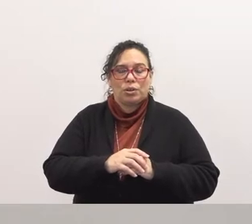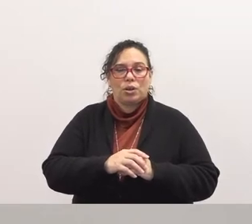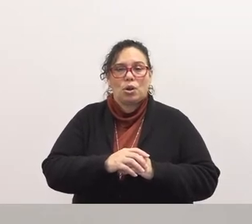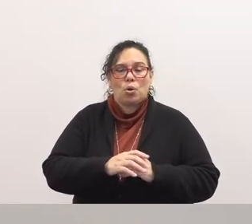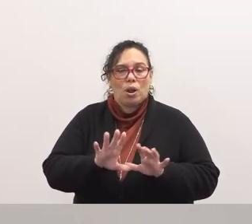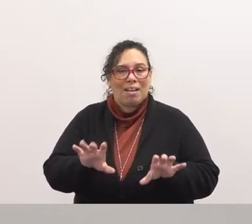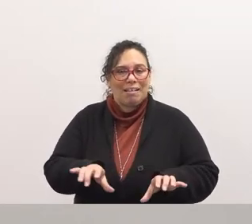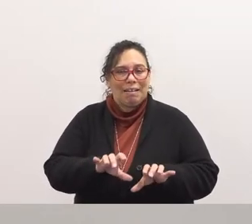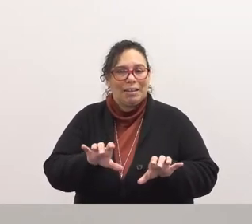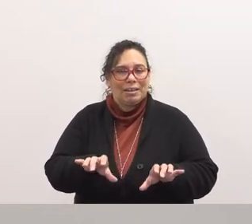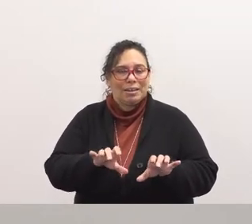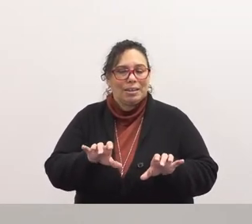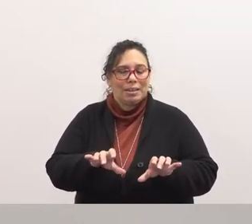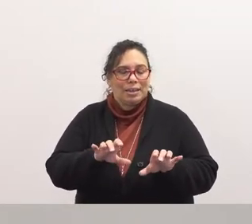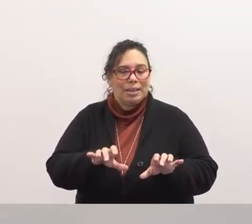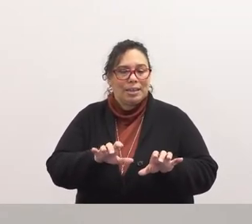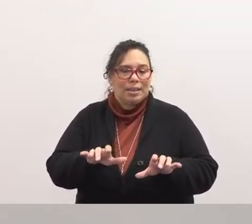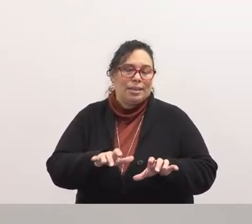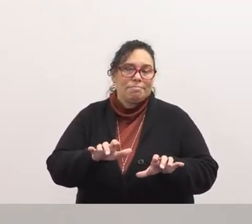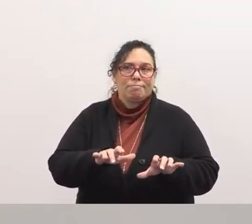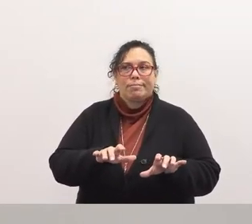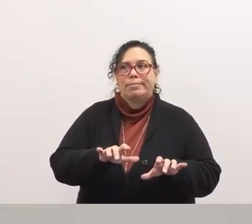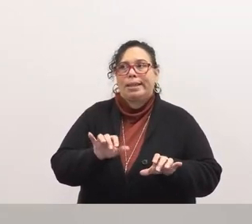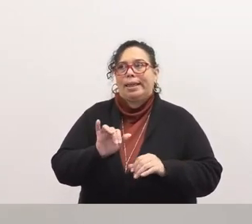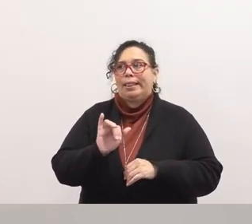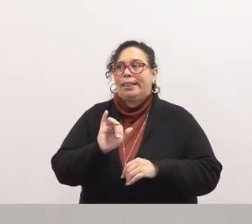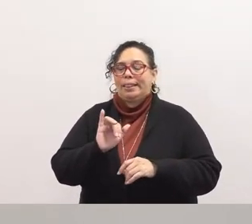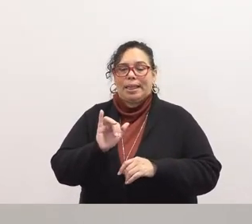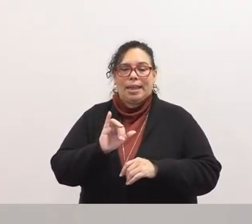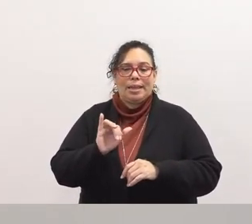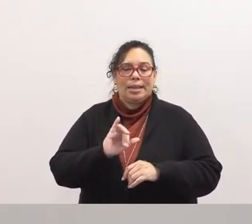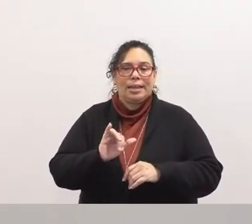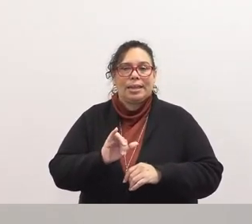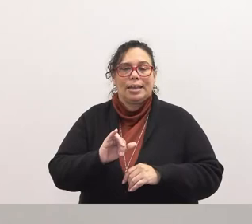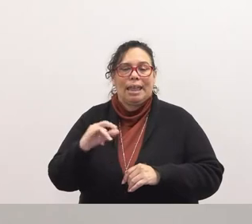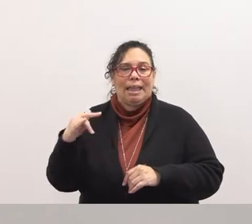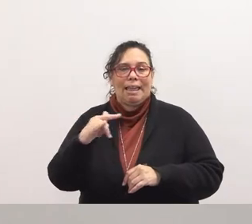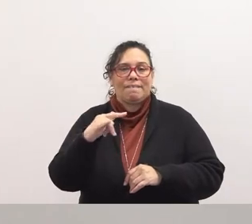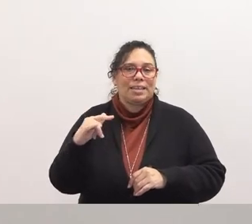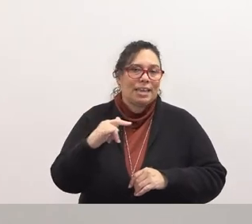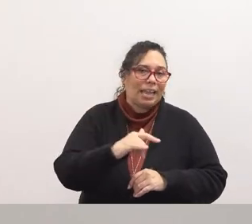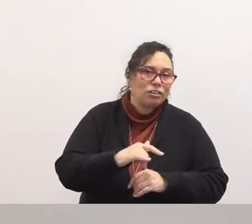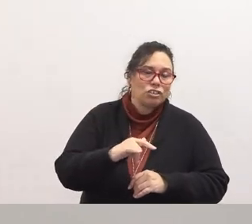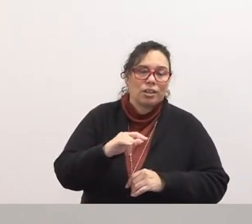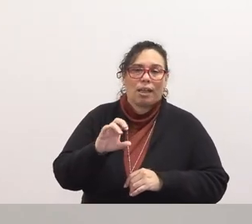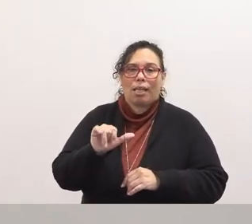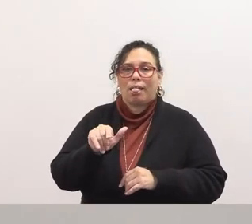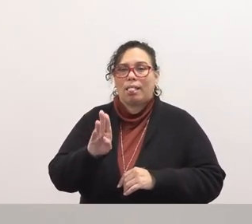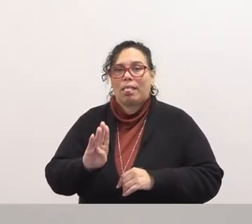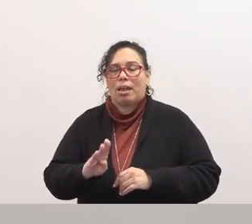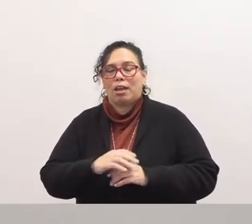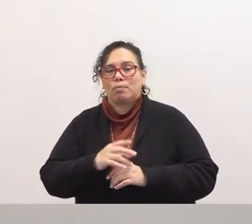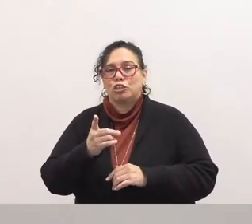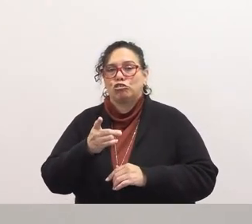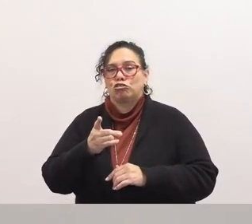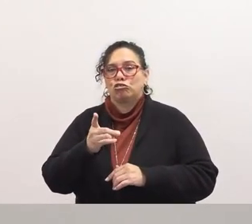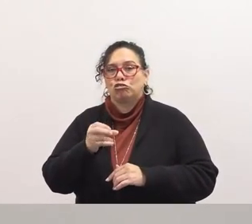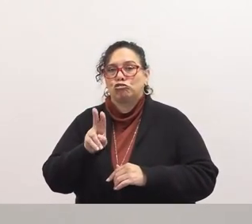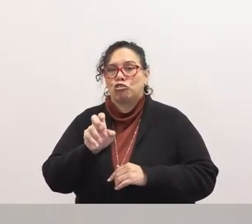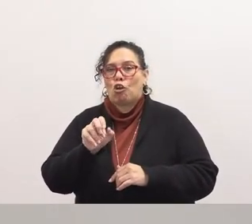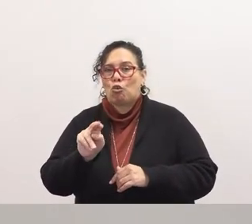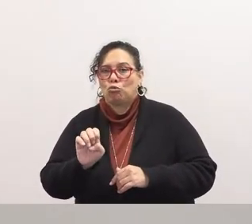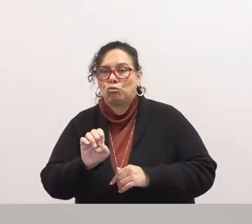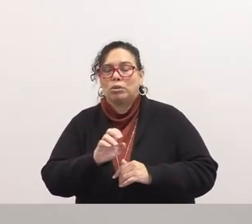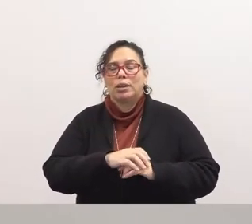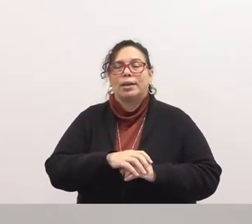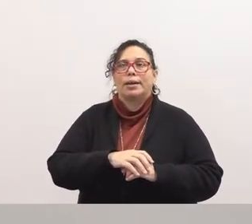conducting activities like the an aviation club, drone soccer, some